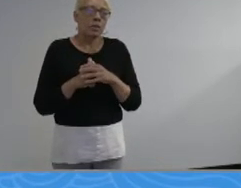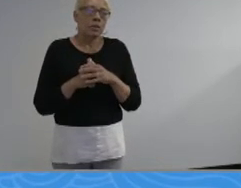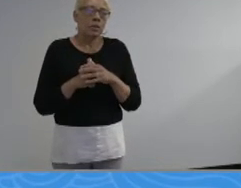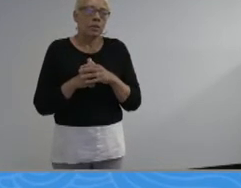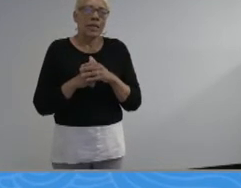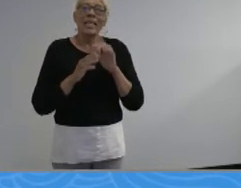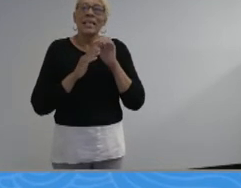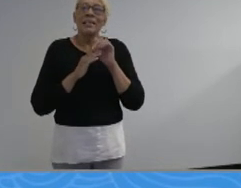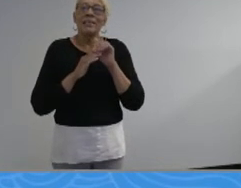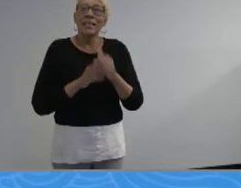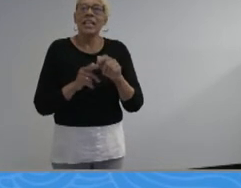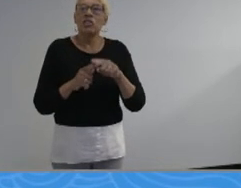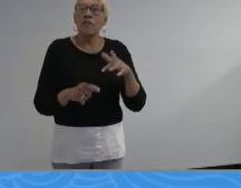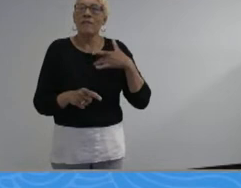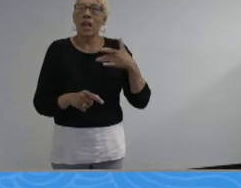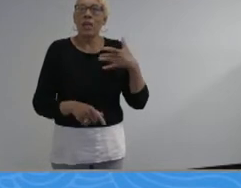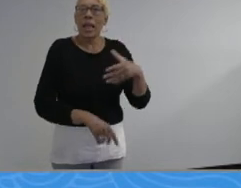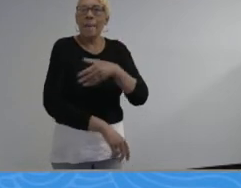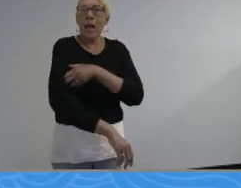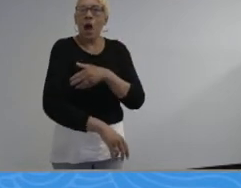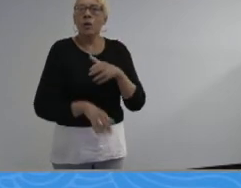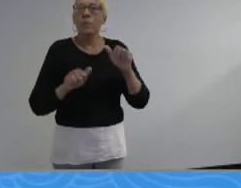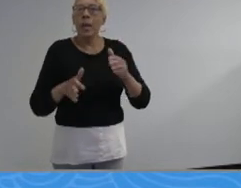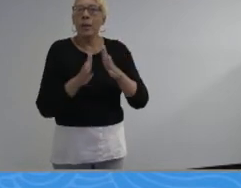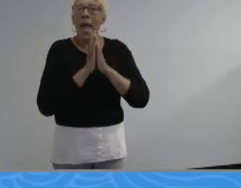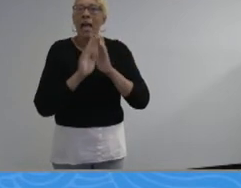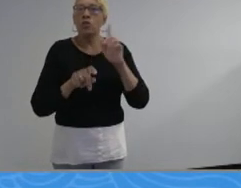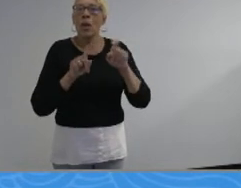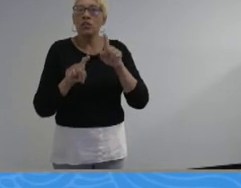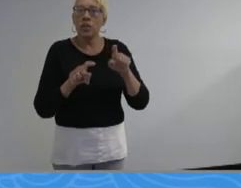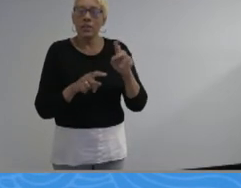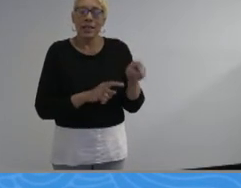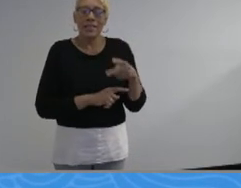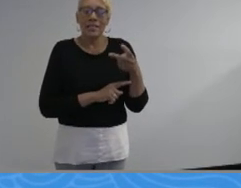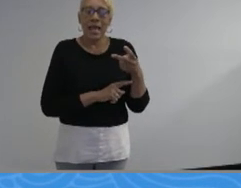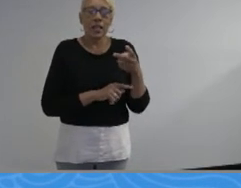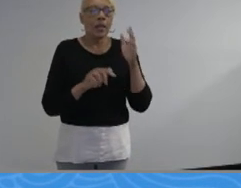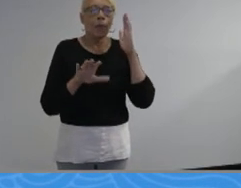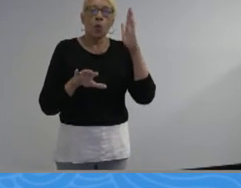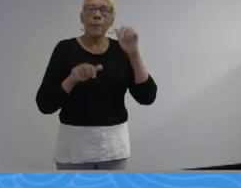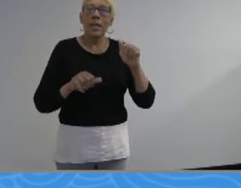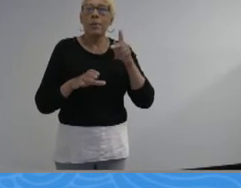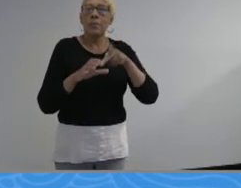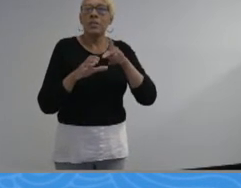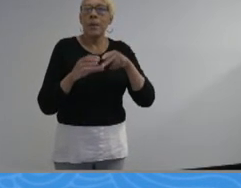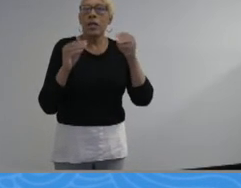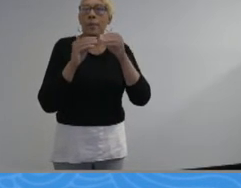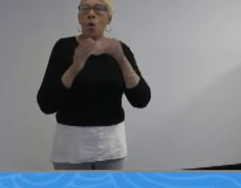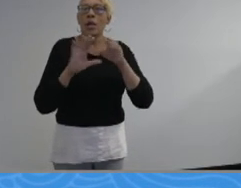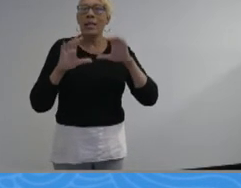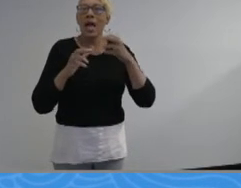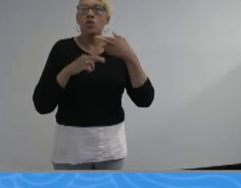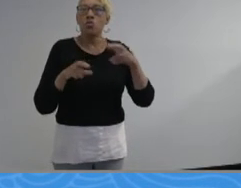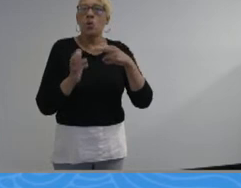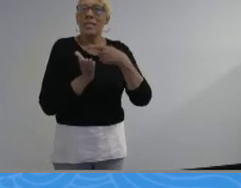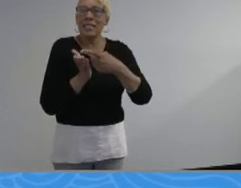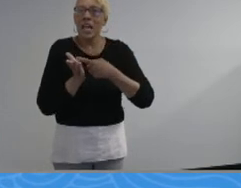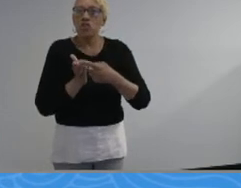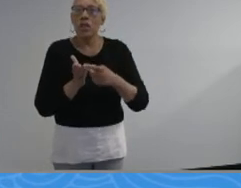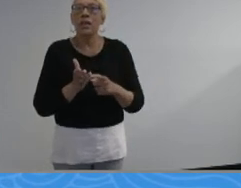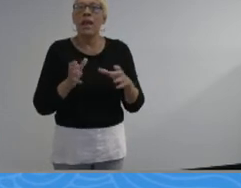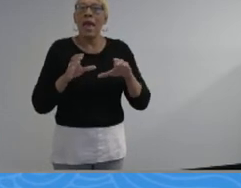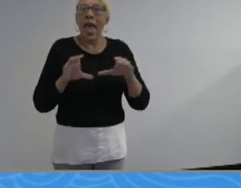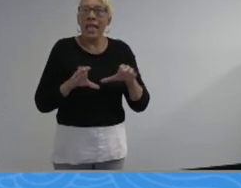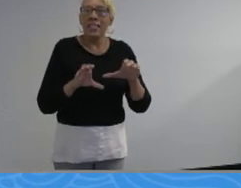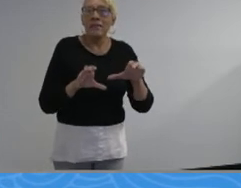leads to feeling empowered to ask questions, second, participate in more classroom discussions, activities,